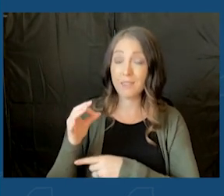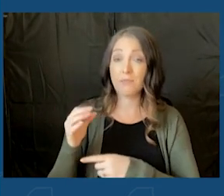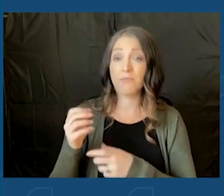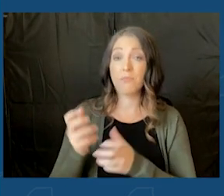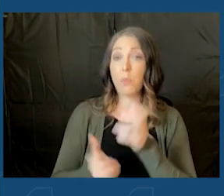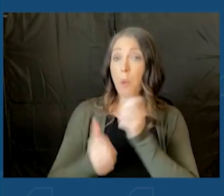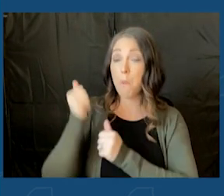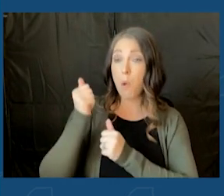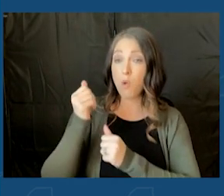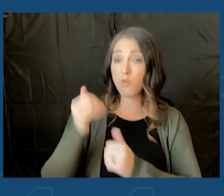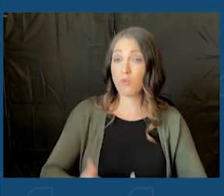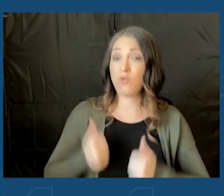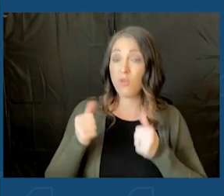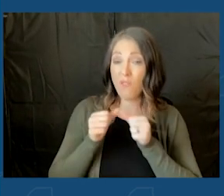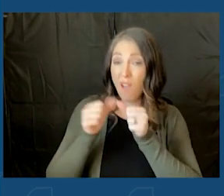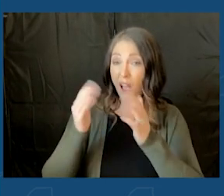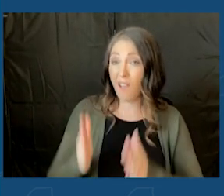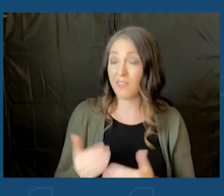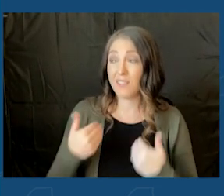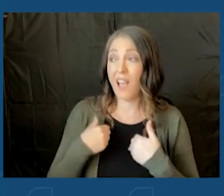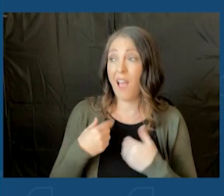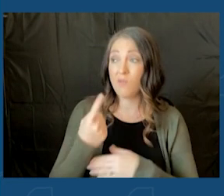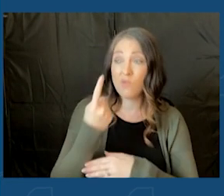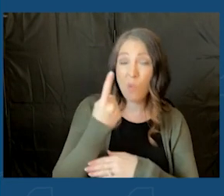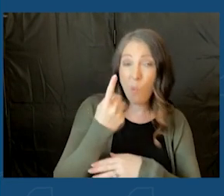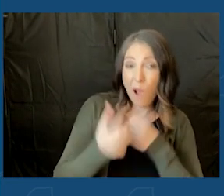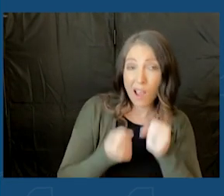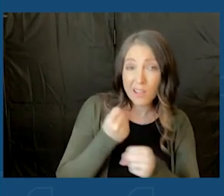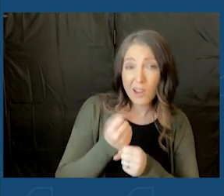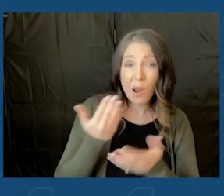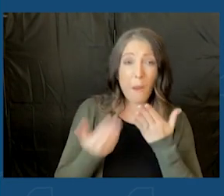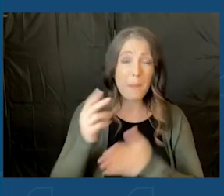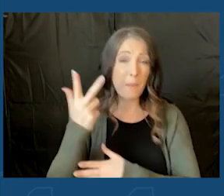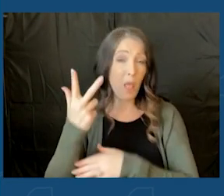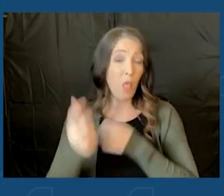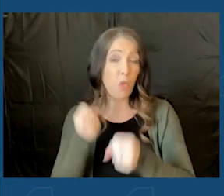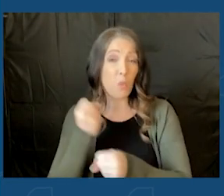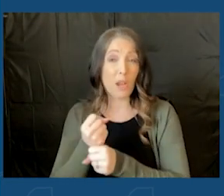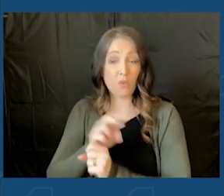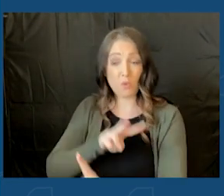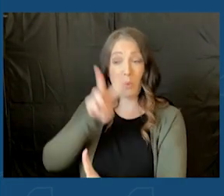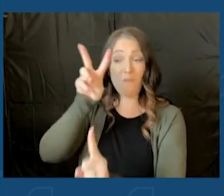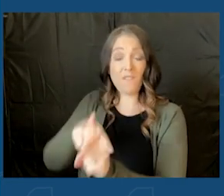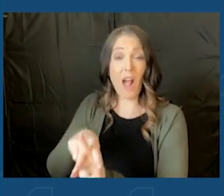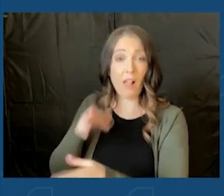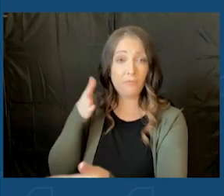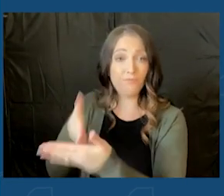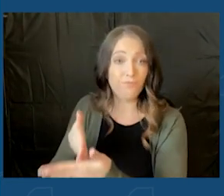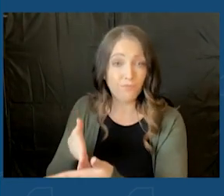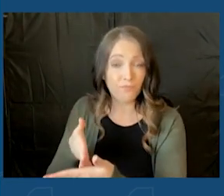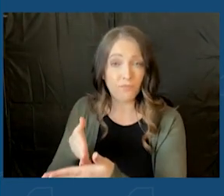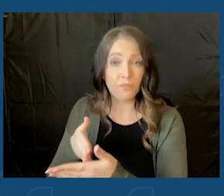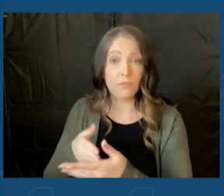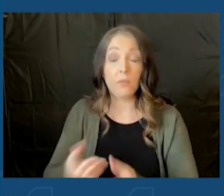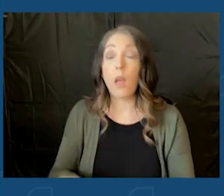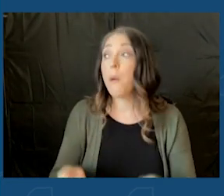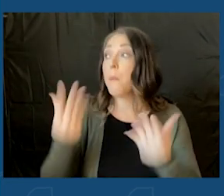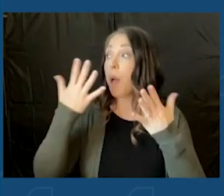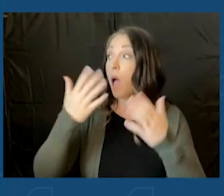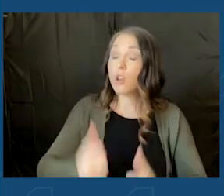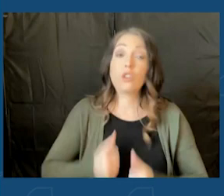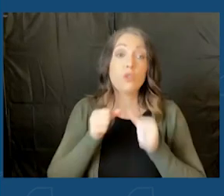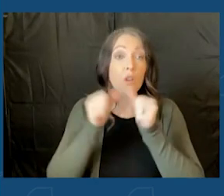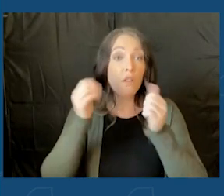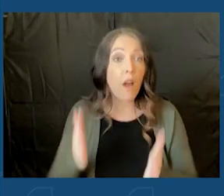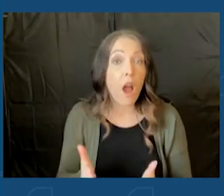than 1 to 3 years to file a civil lawsuit against their abuser. For many survivors, it takes years to come to terms